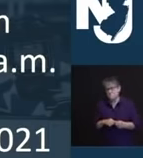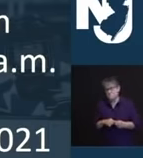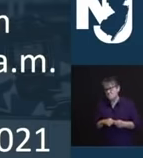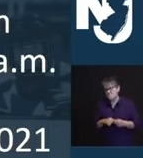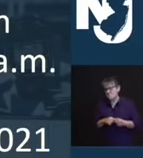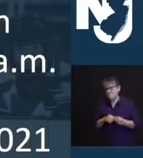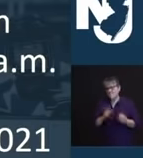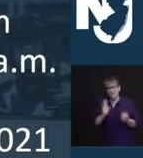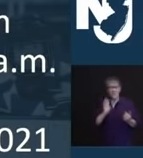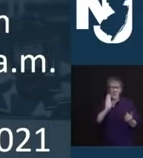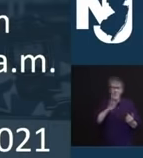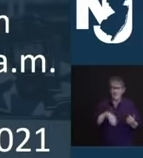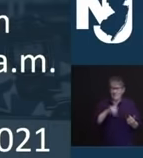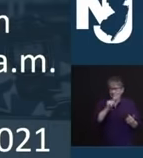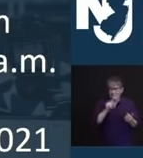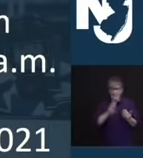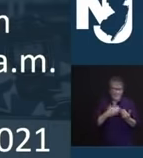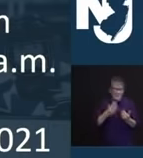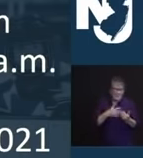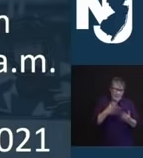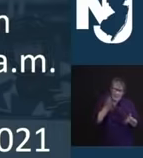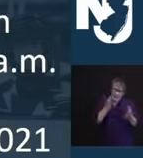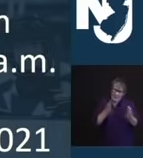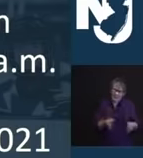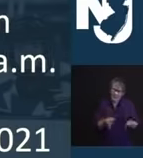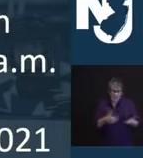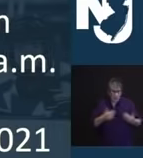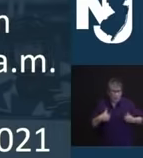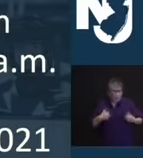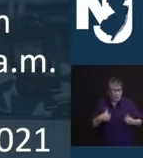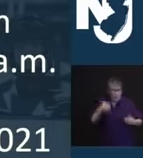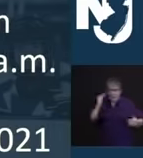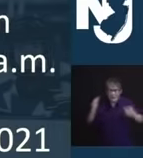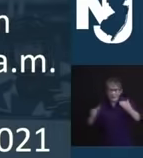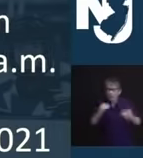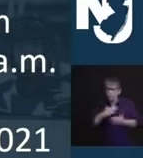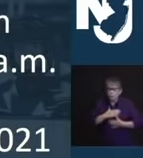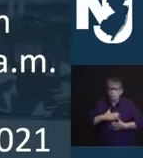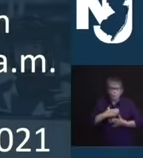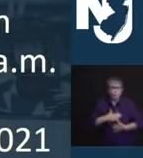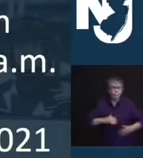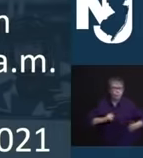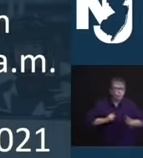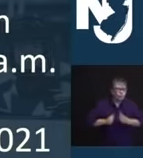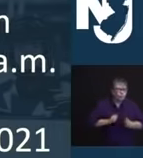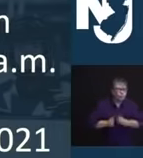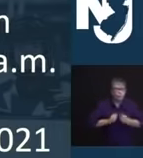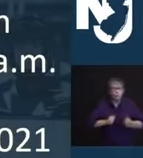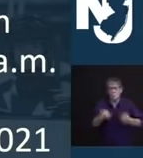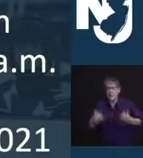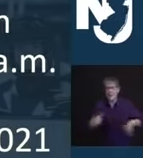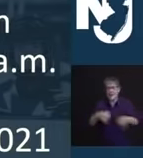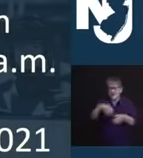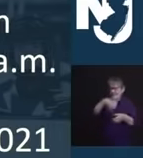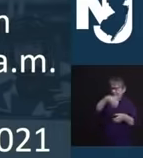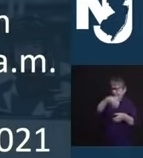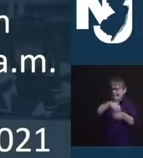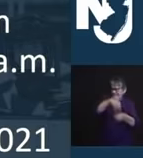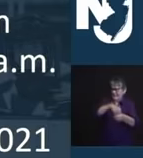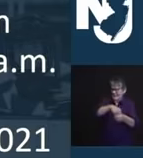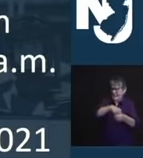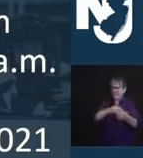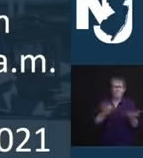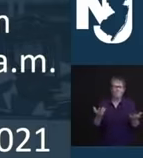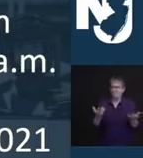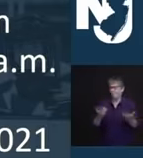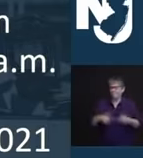know, I'm a huge sports fan, and all of our kids play sports. I hope and intend to see the winter sports season